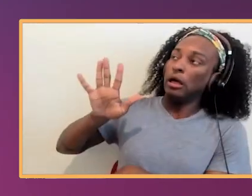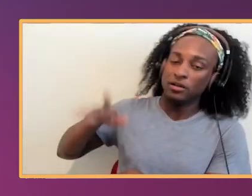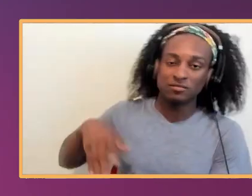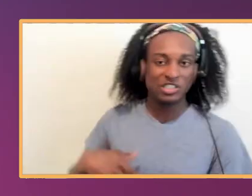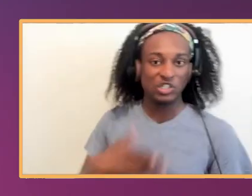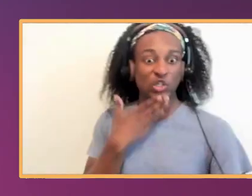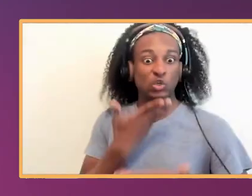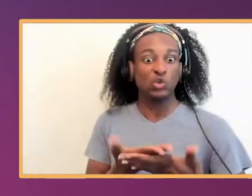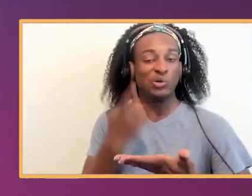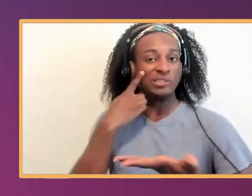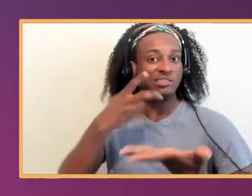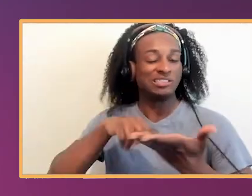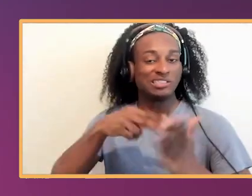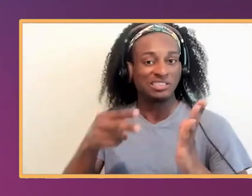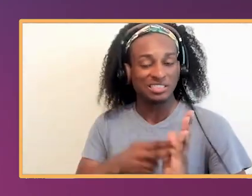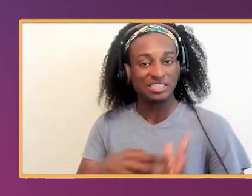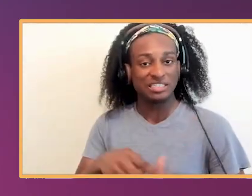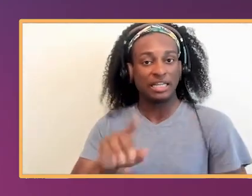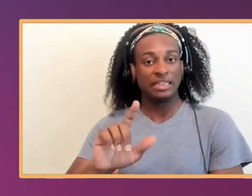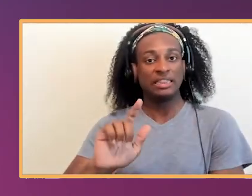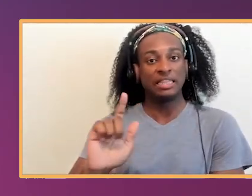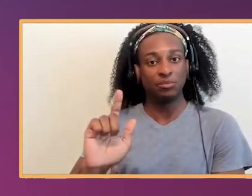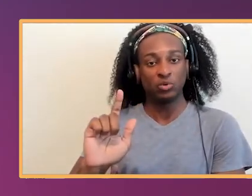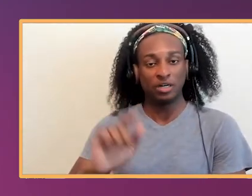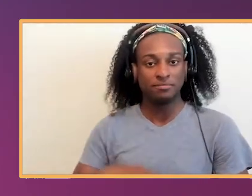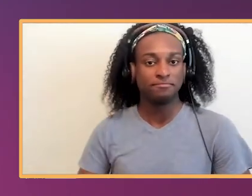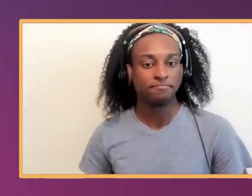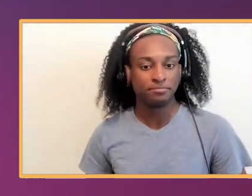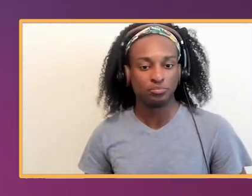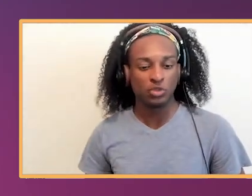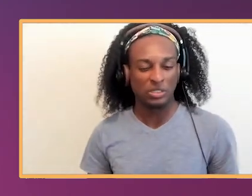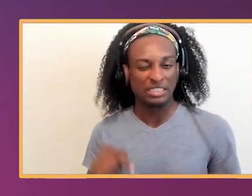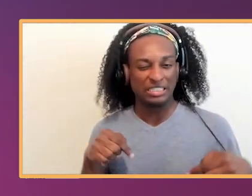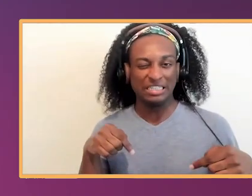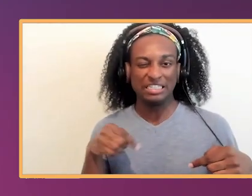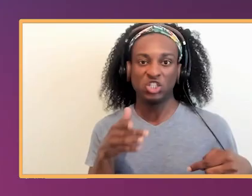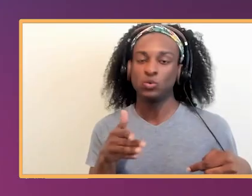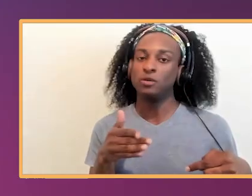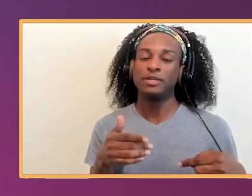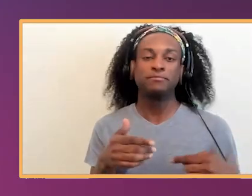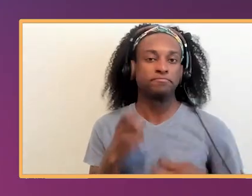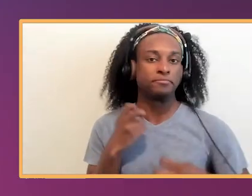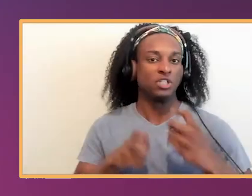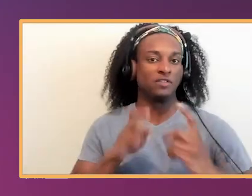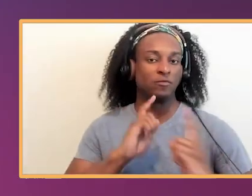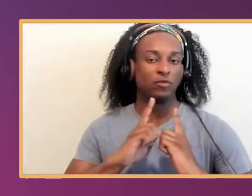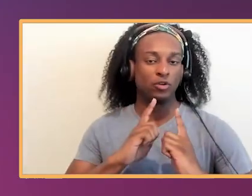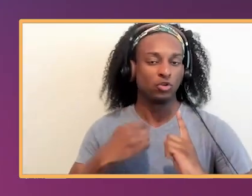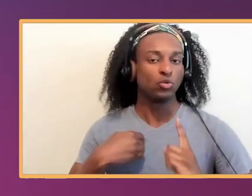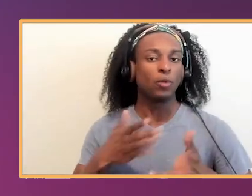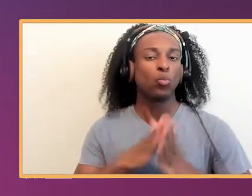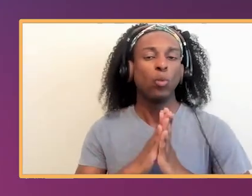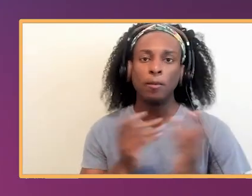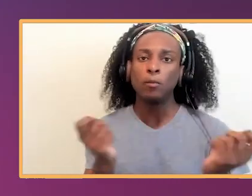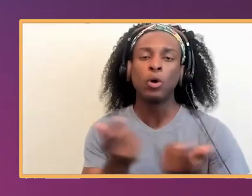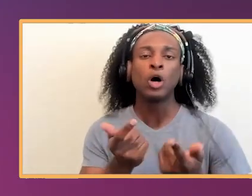ask us to start with a breath together. Just find your feet on the ground.